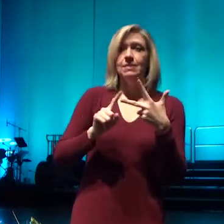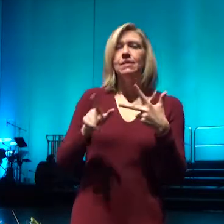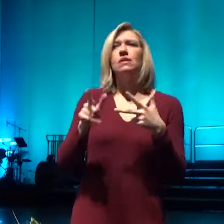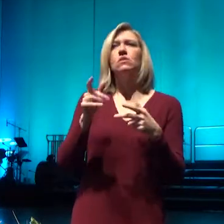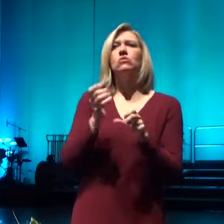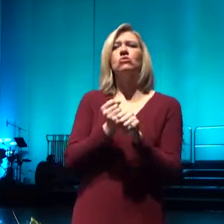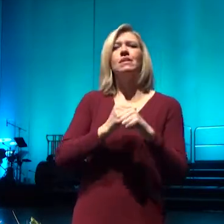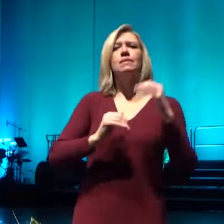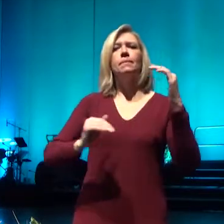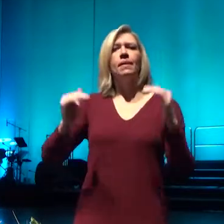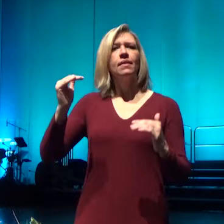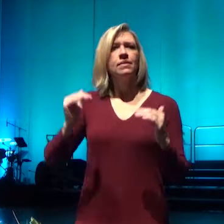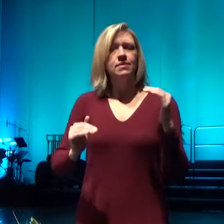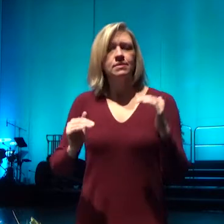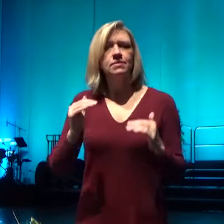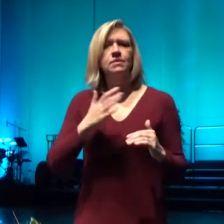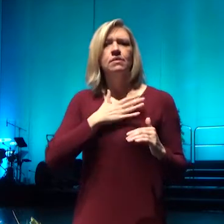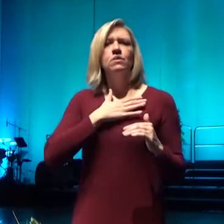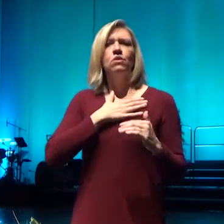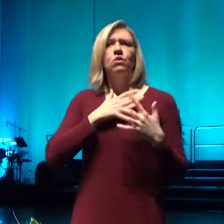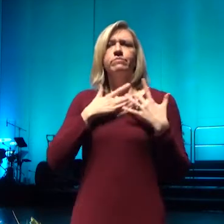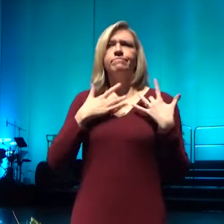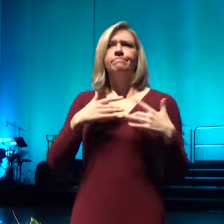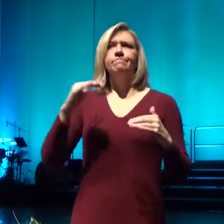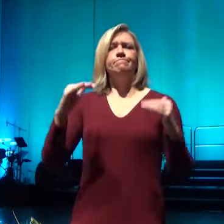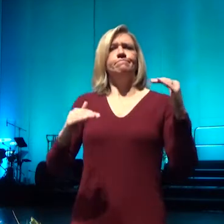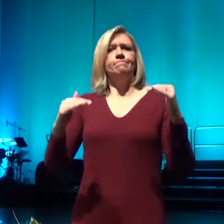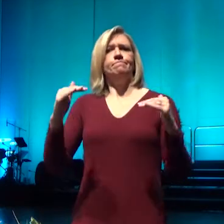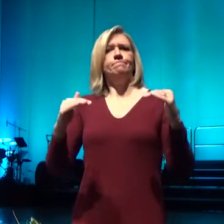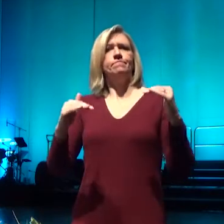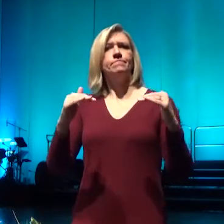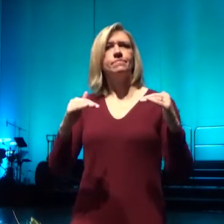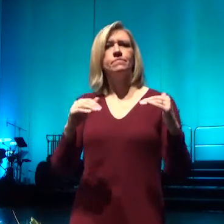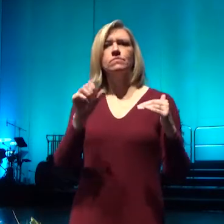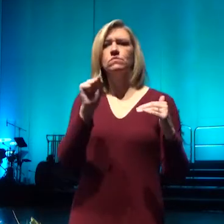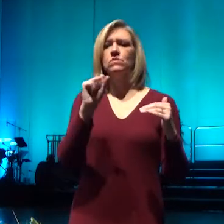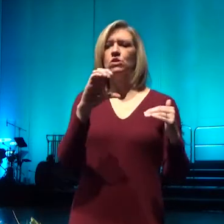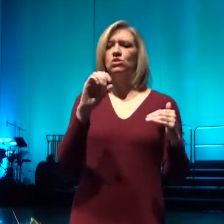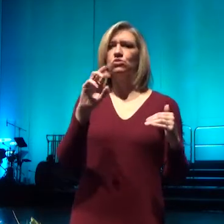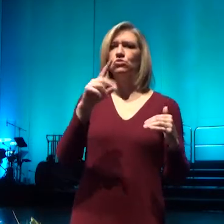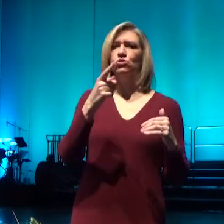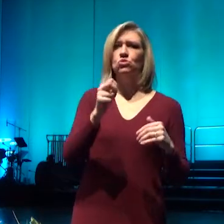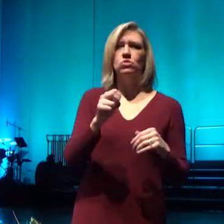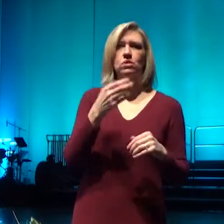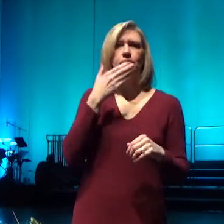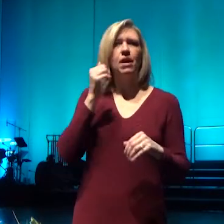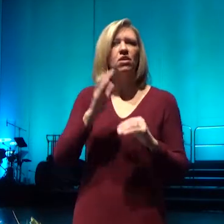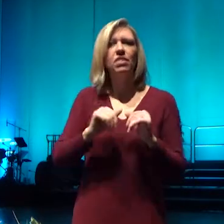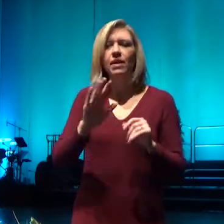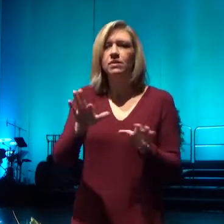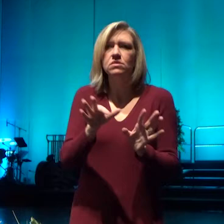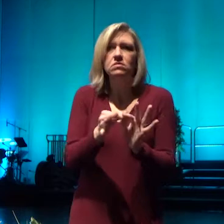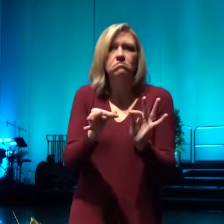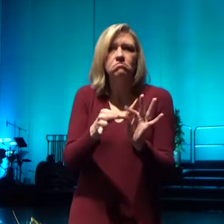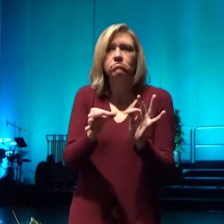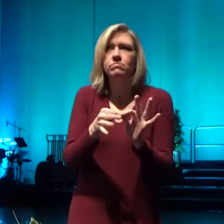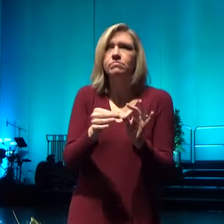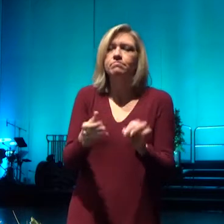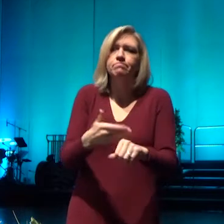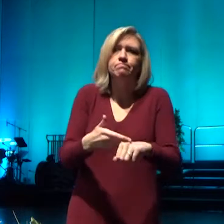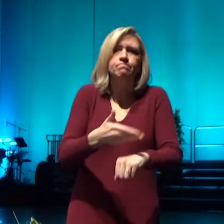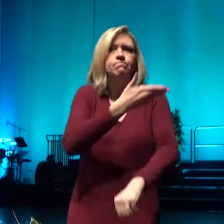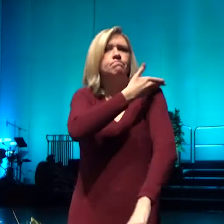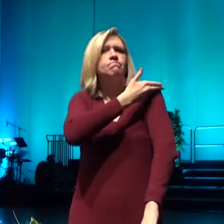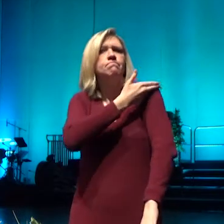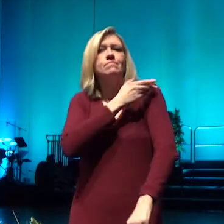kind of a balance in his heart. Scrooge was better than his word. He did it all and infinitely more. And to Tiny